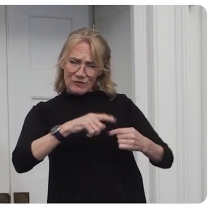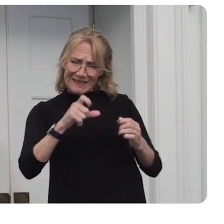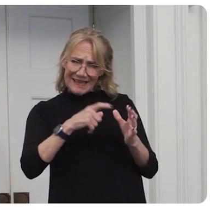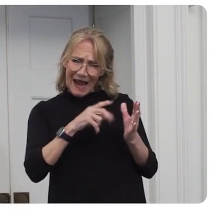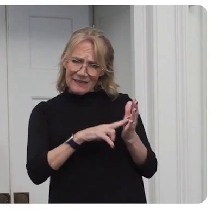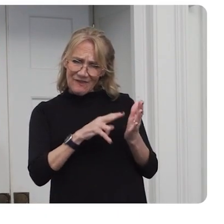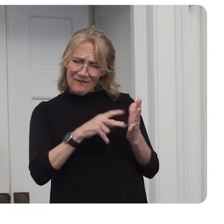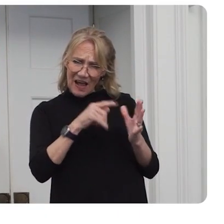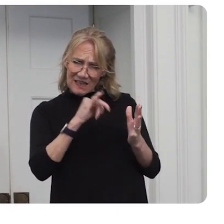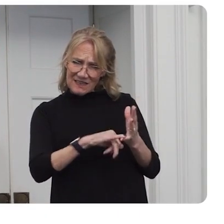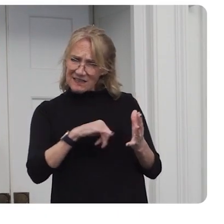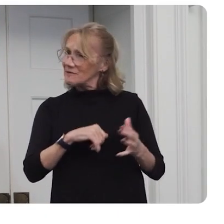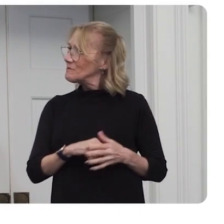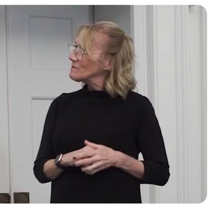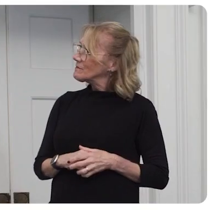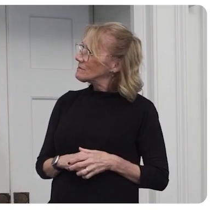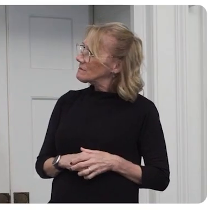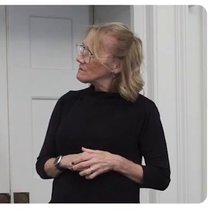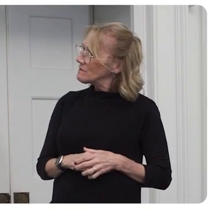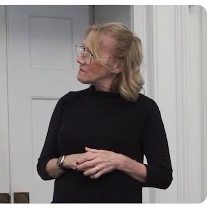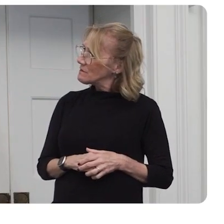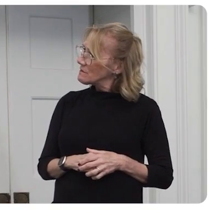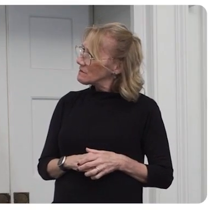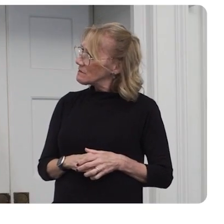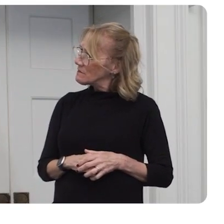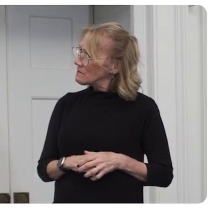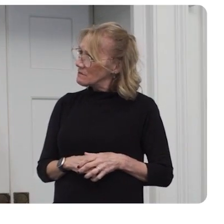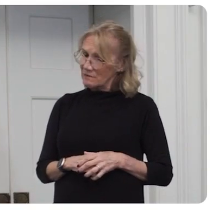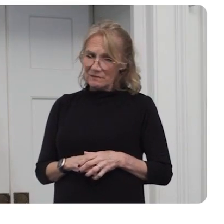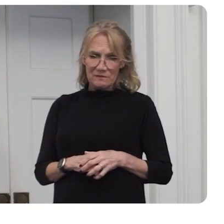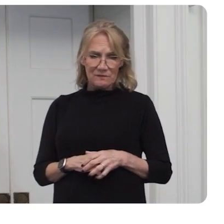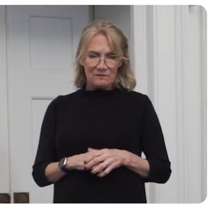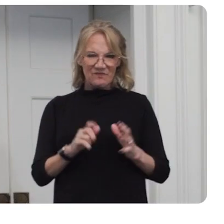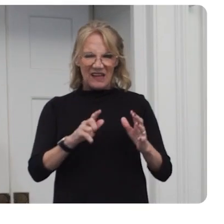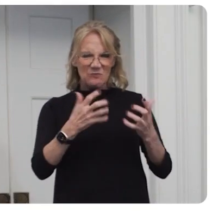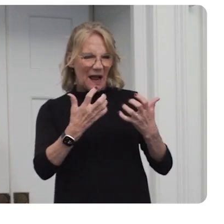where you keep all your equipment. Right. So here. Oh, that's the